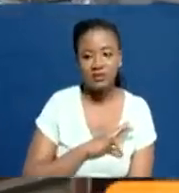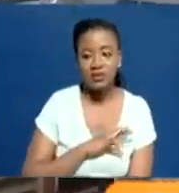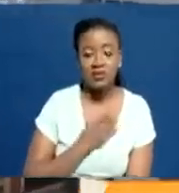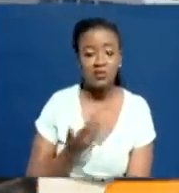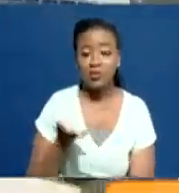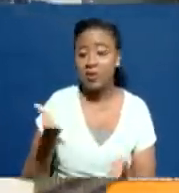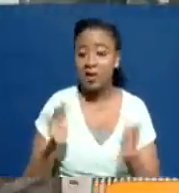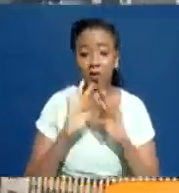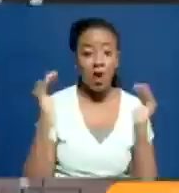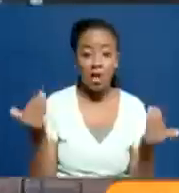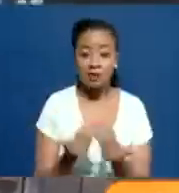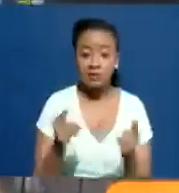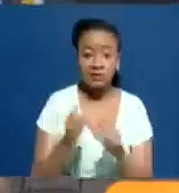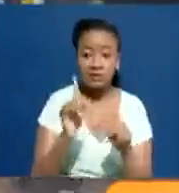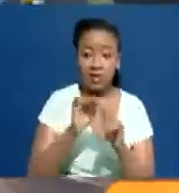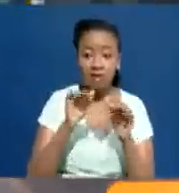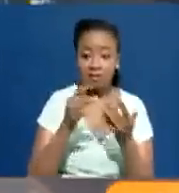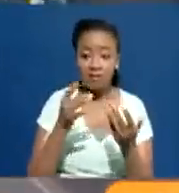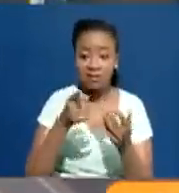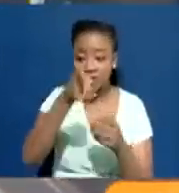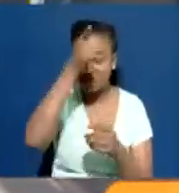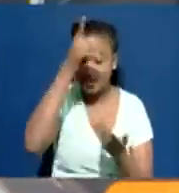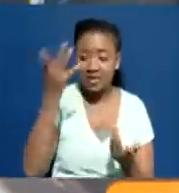world is a global village.